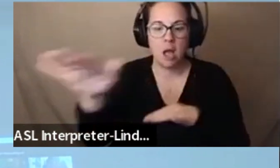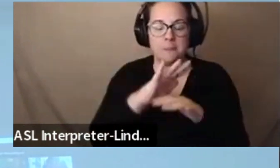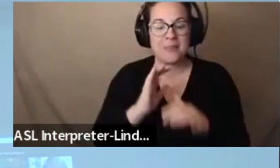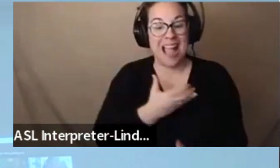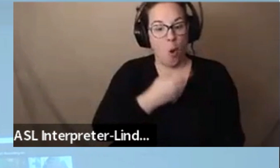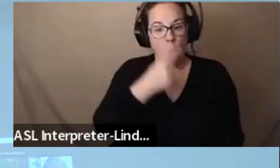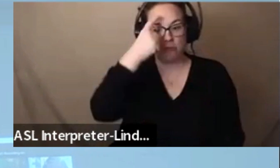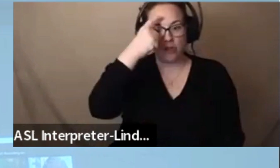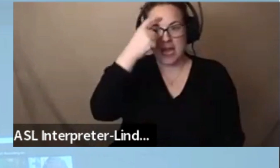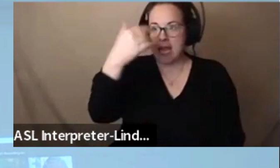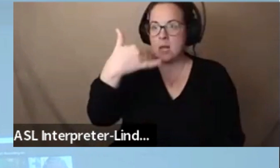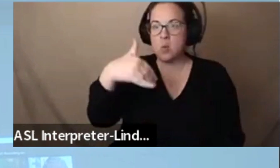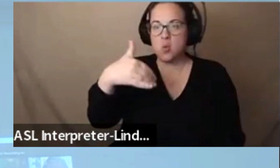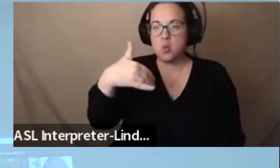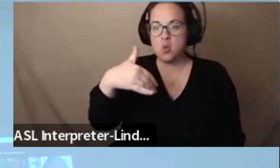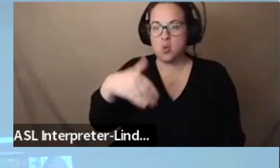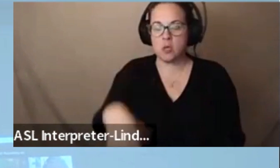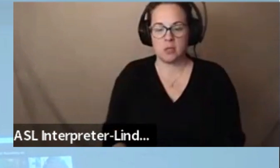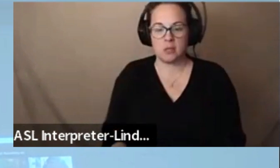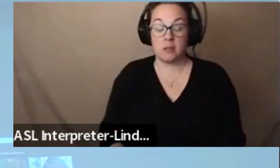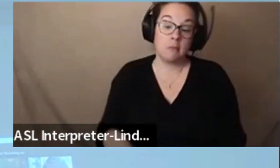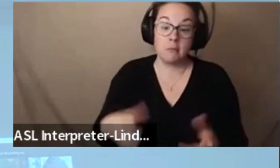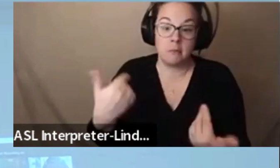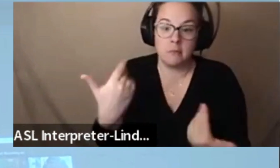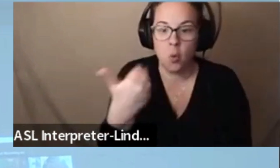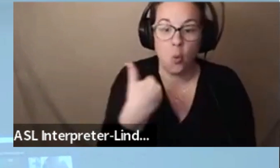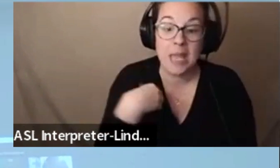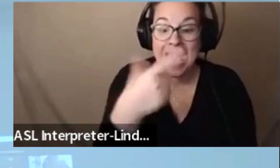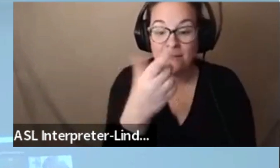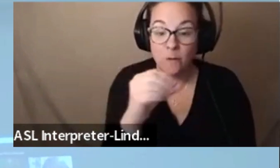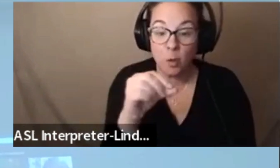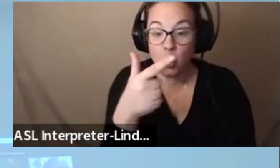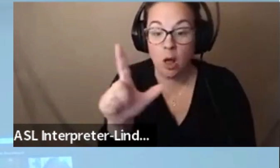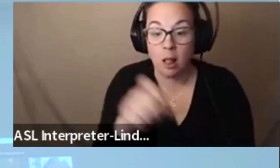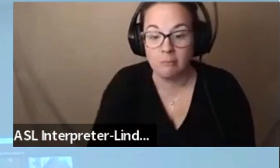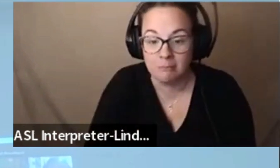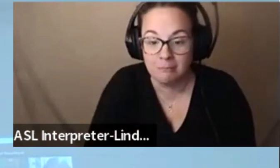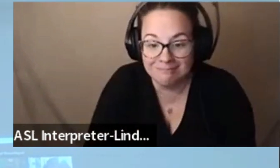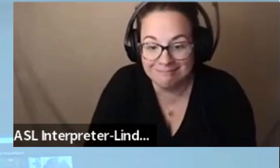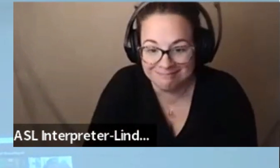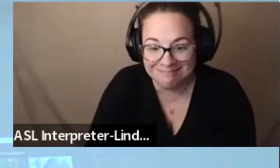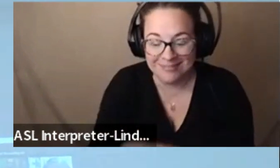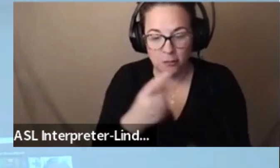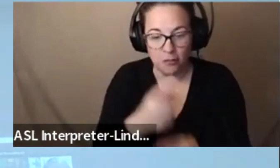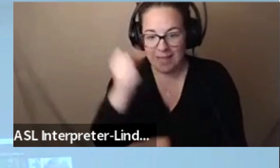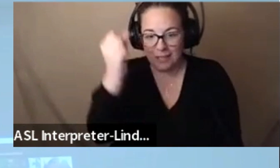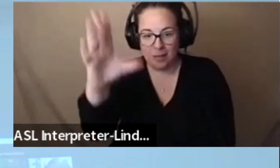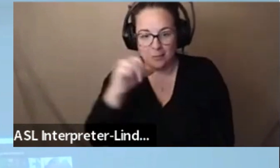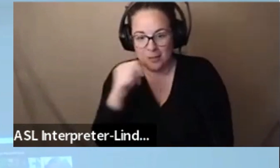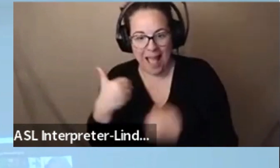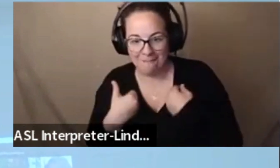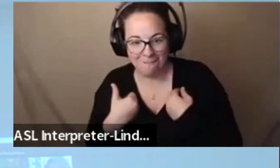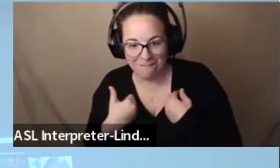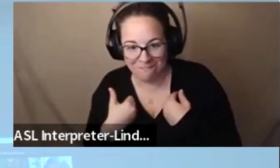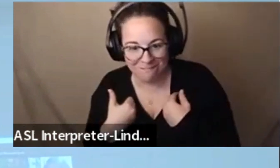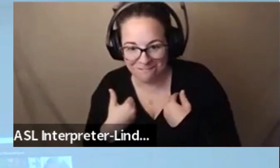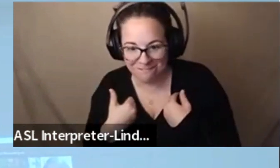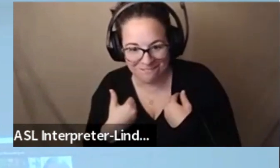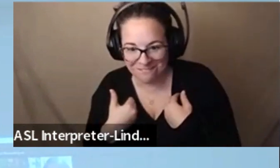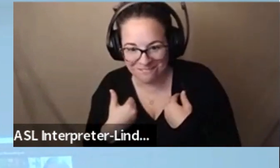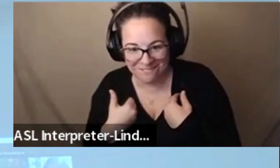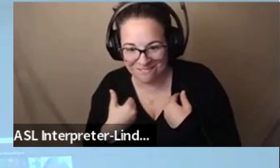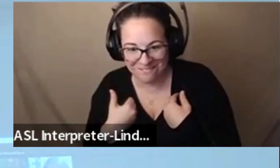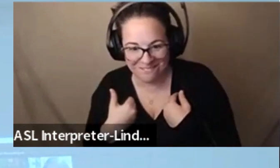we've got, our brains are so much more full of. We've got Google, so right, and Shakespeare didn't have